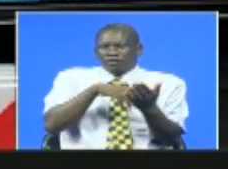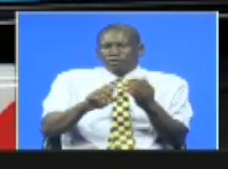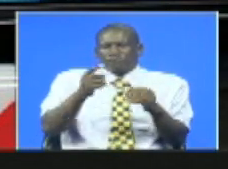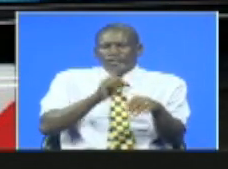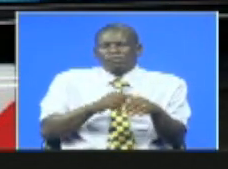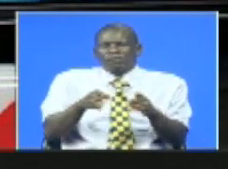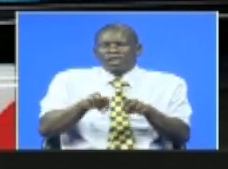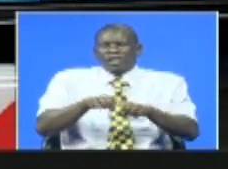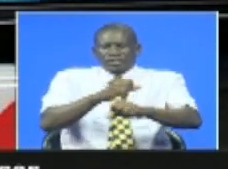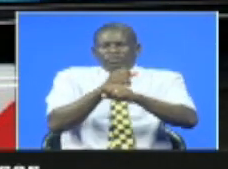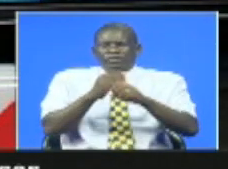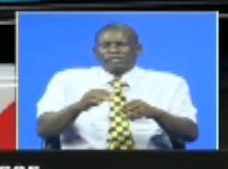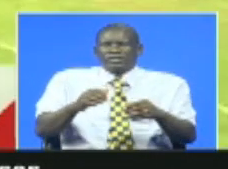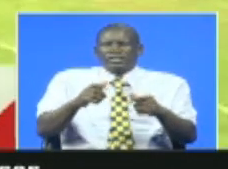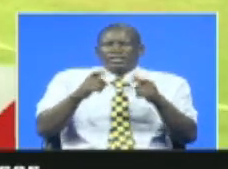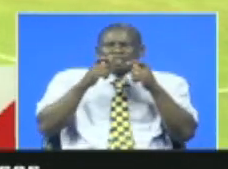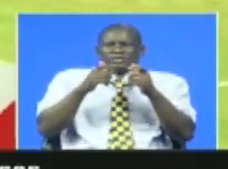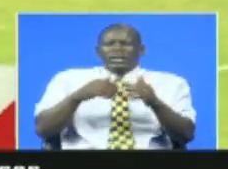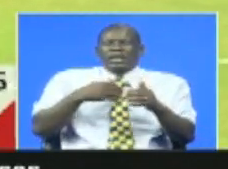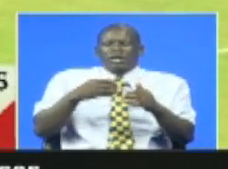Tusker got a much-needed victory.